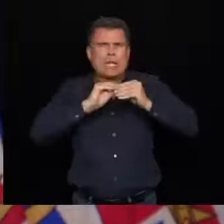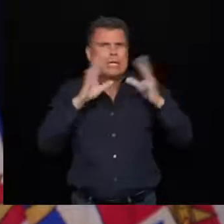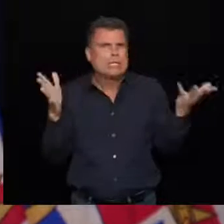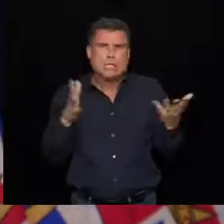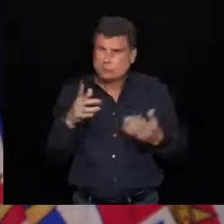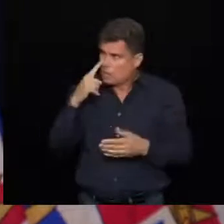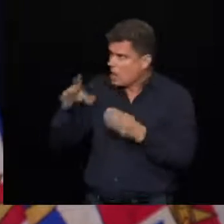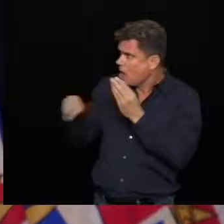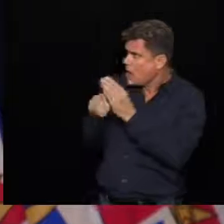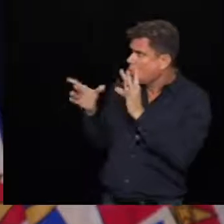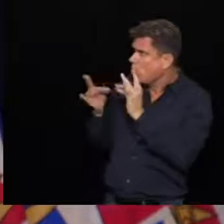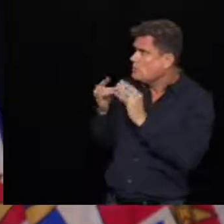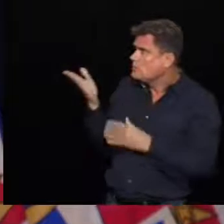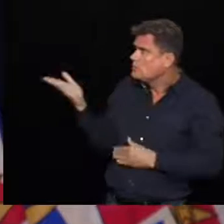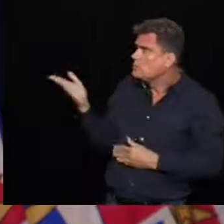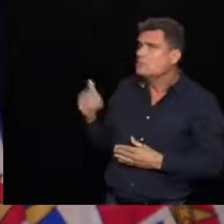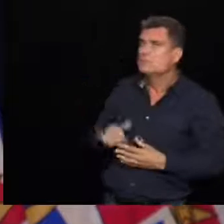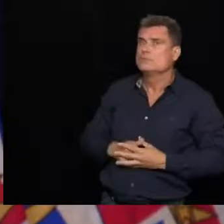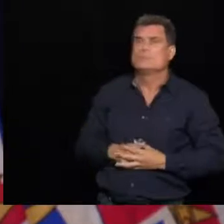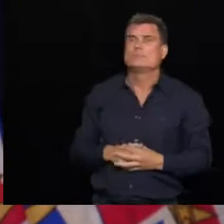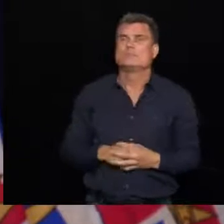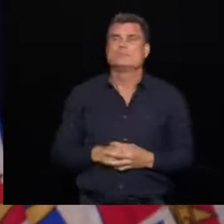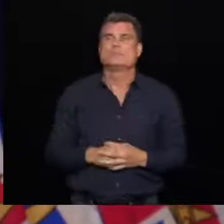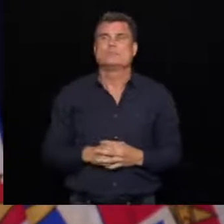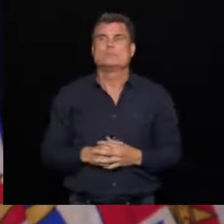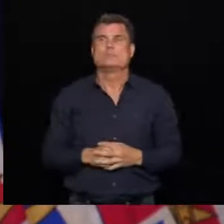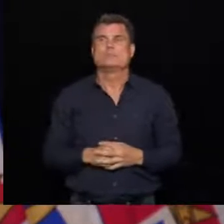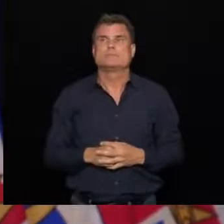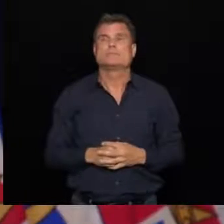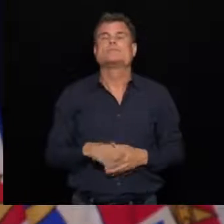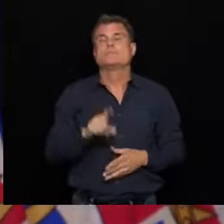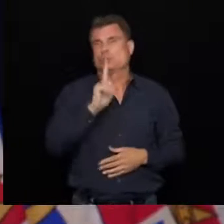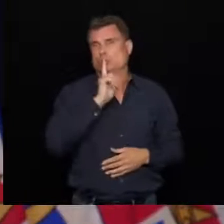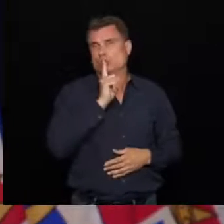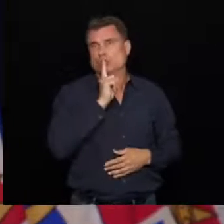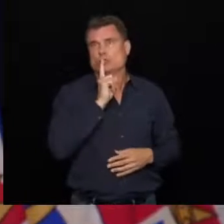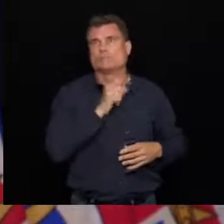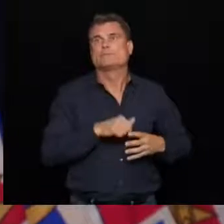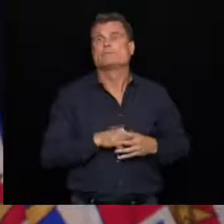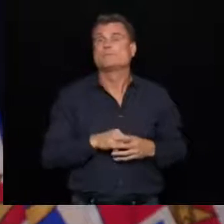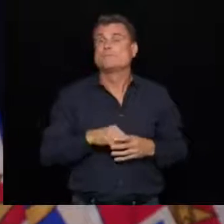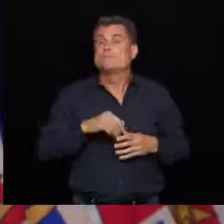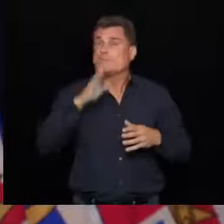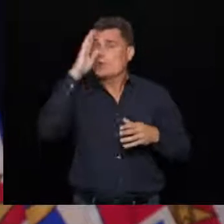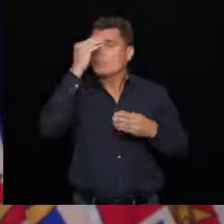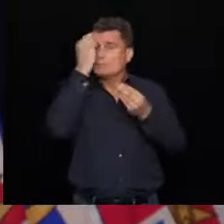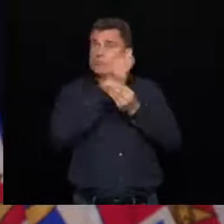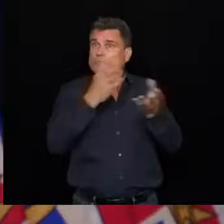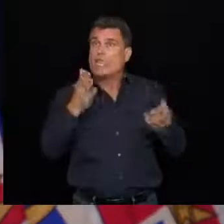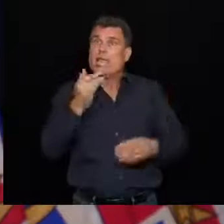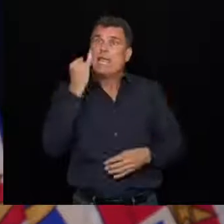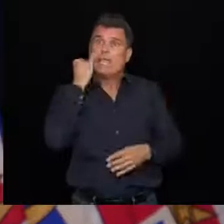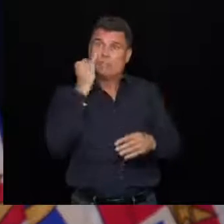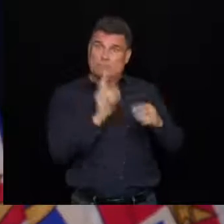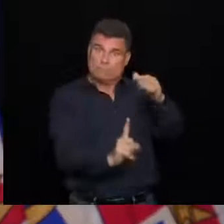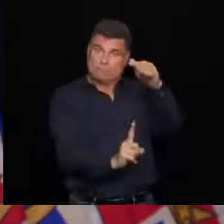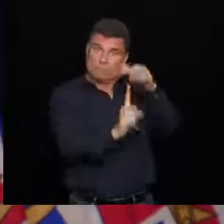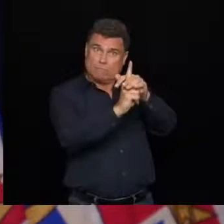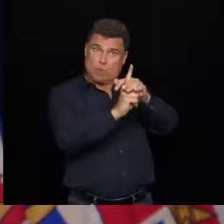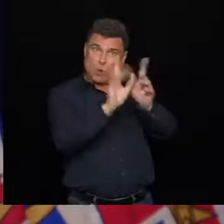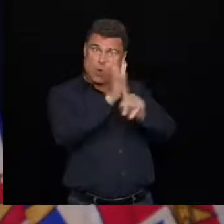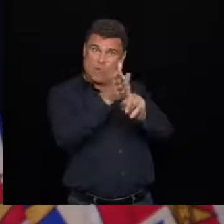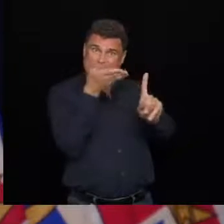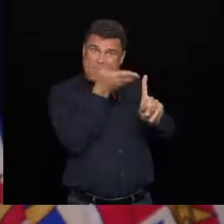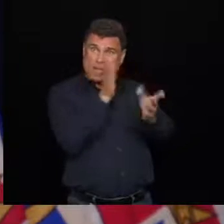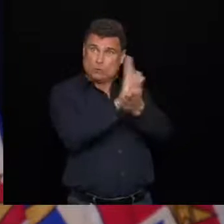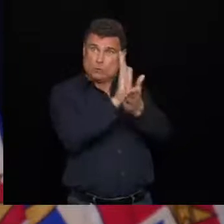Sure, and I will say that if there has been any exposure events in the schools, I absolutely am sure that my colleagues in